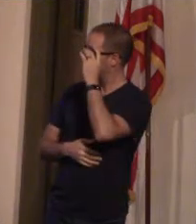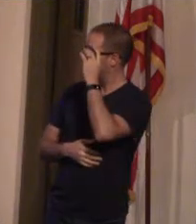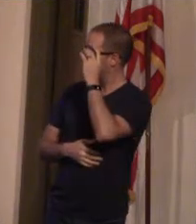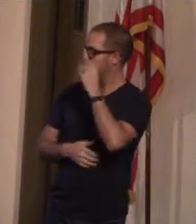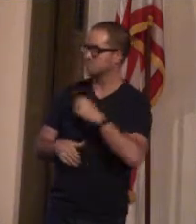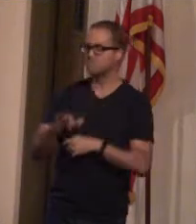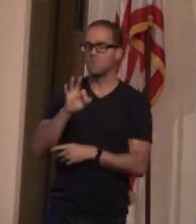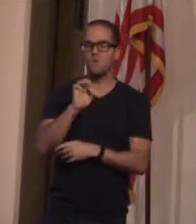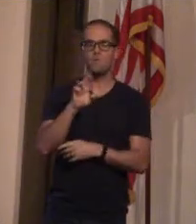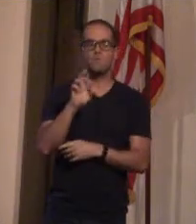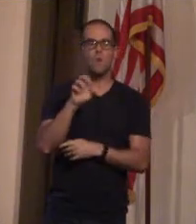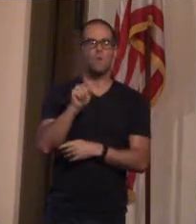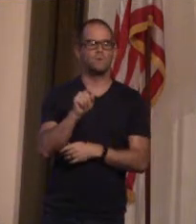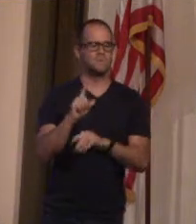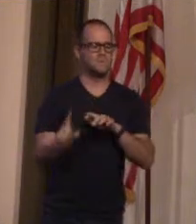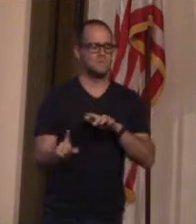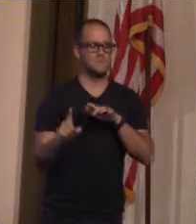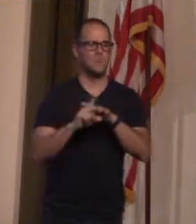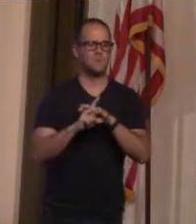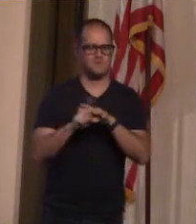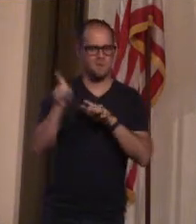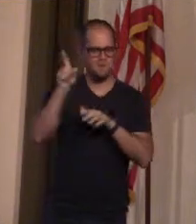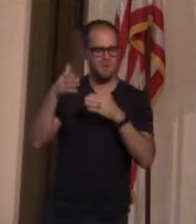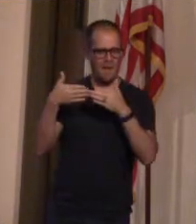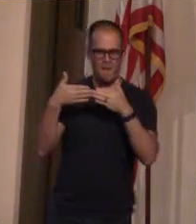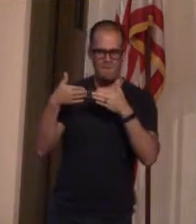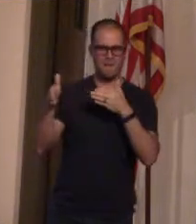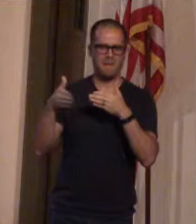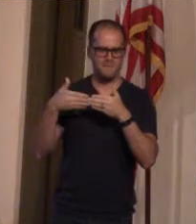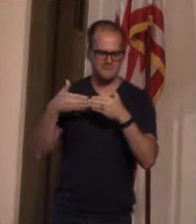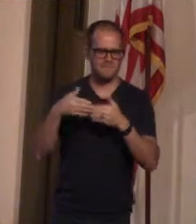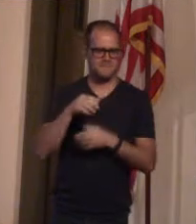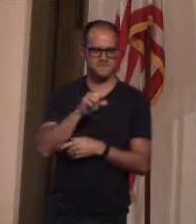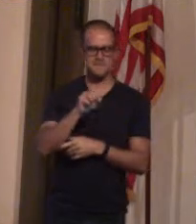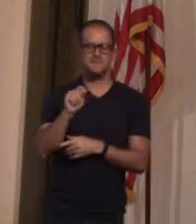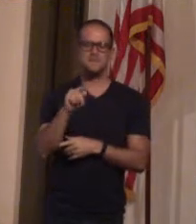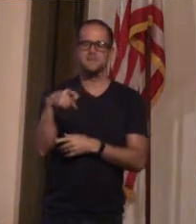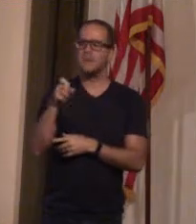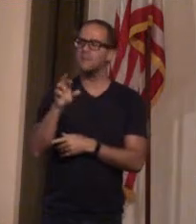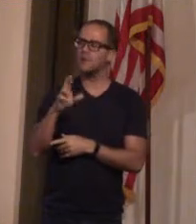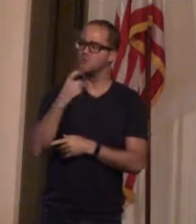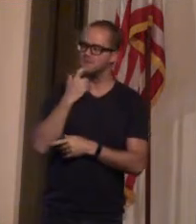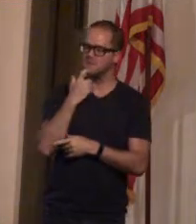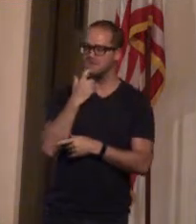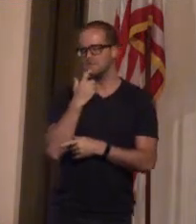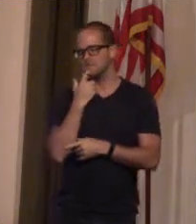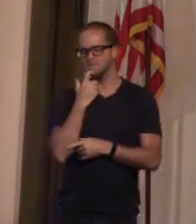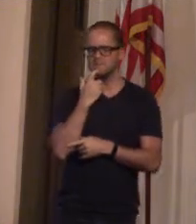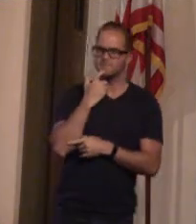remember Forrest Gump? Forrest Gump, excuse me,